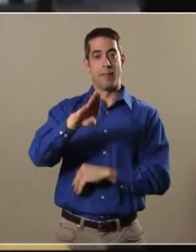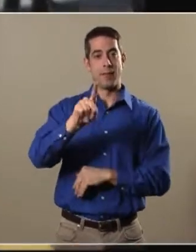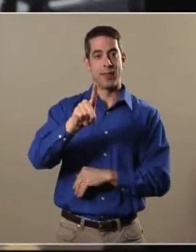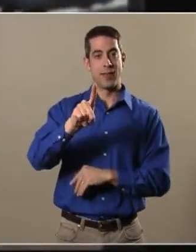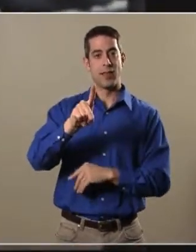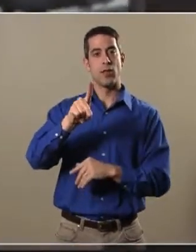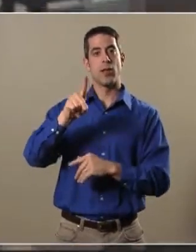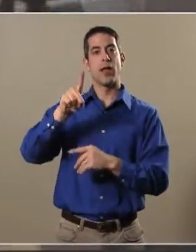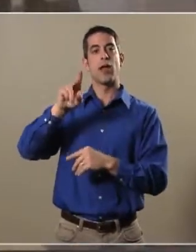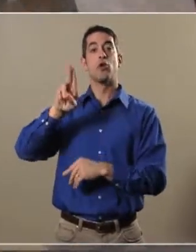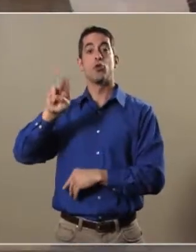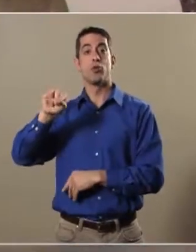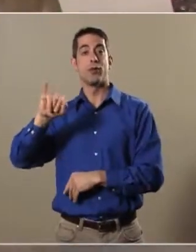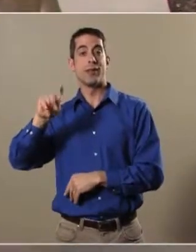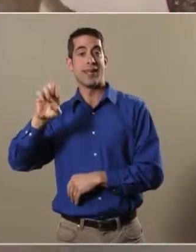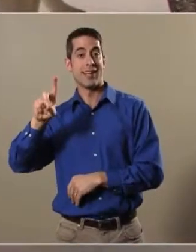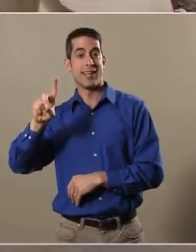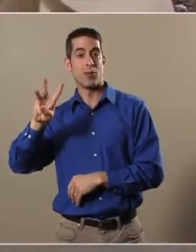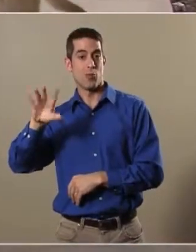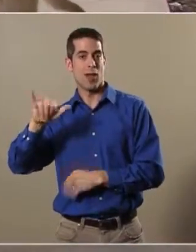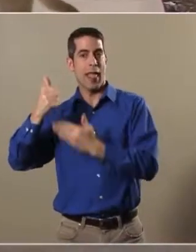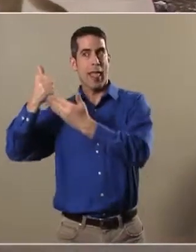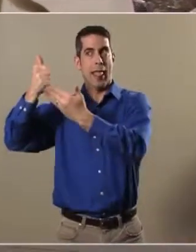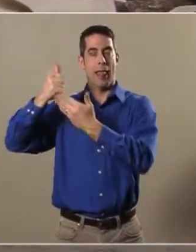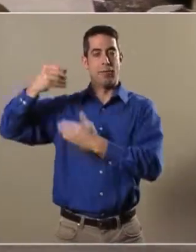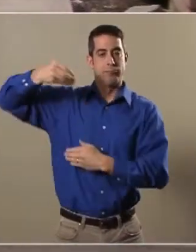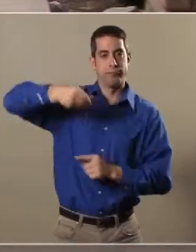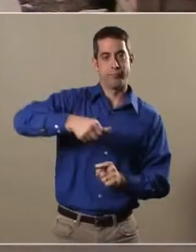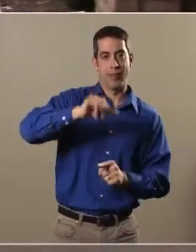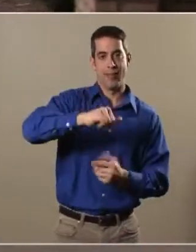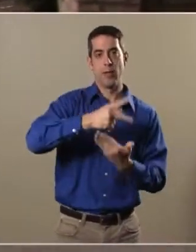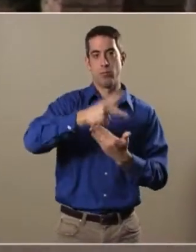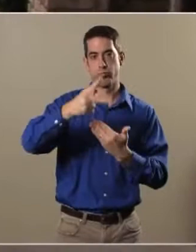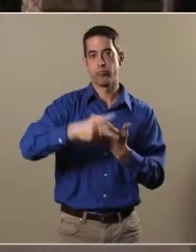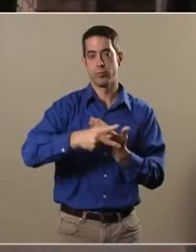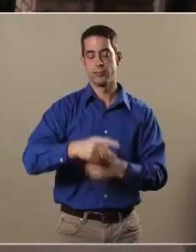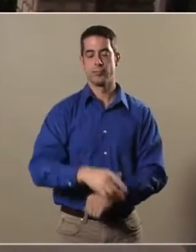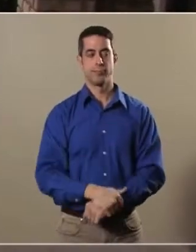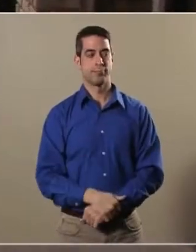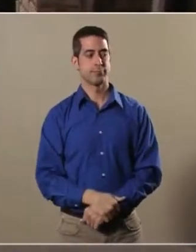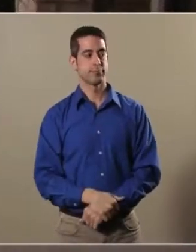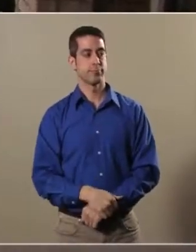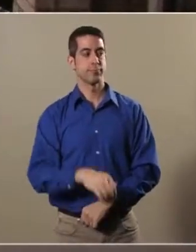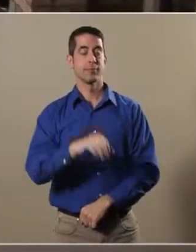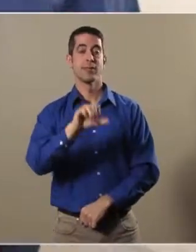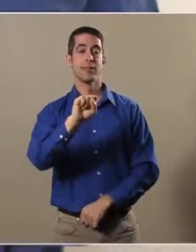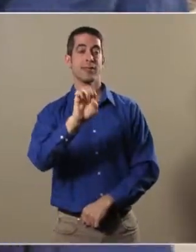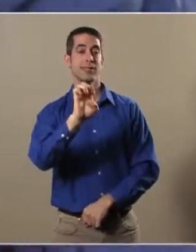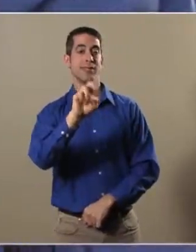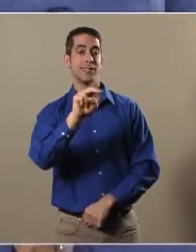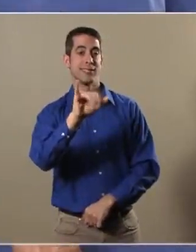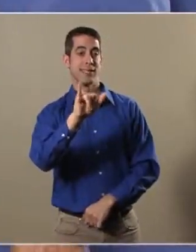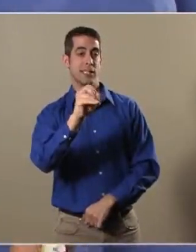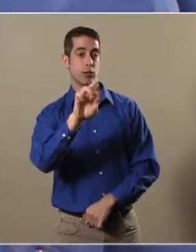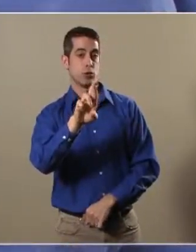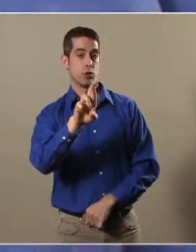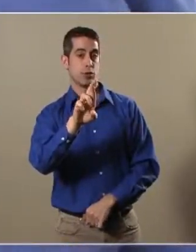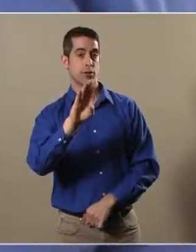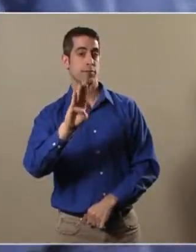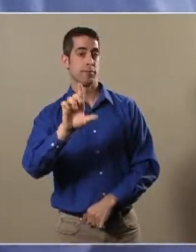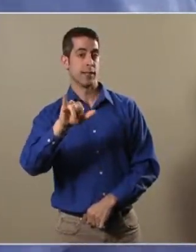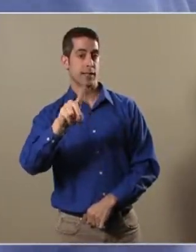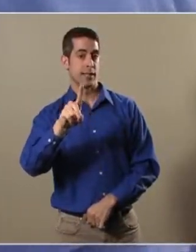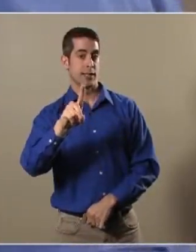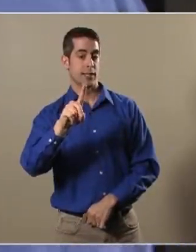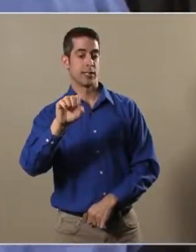Way. For people age 55 and above who are blind or visually impaired, the League for the Blind and Disabled